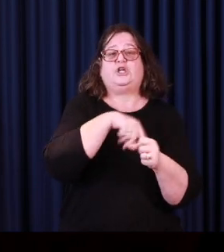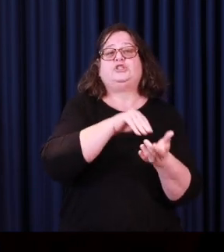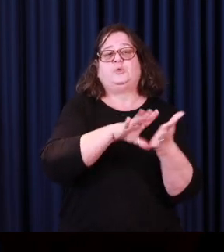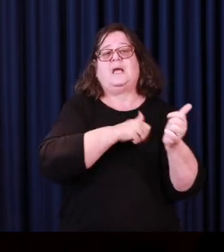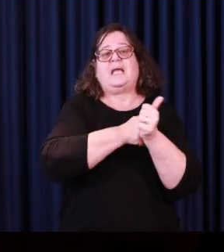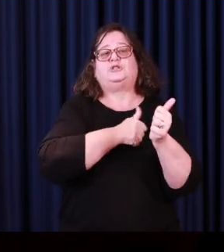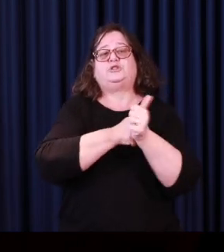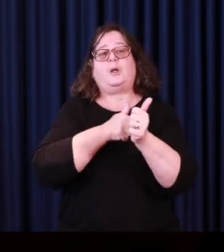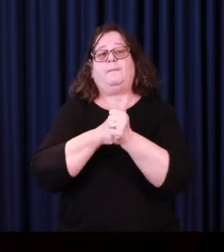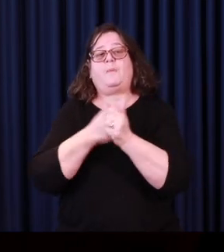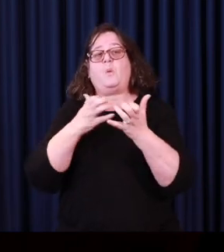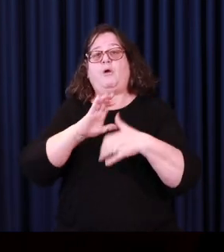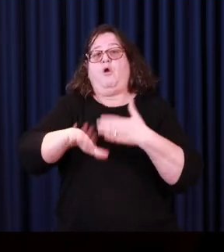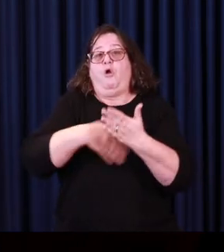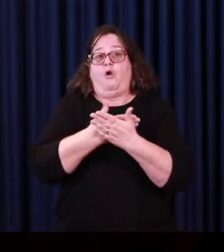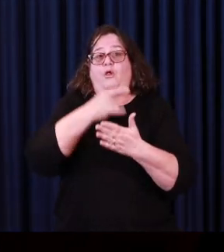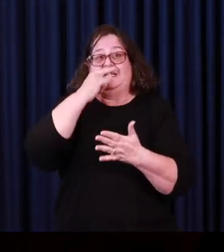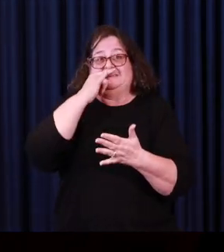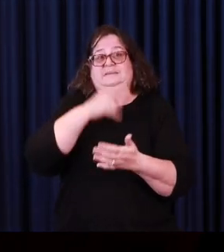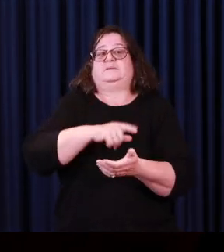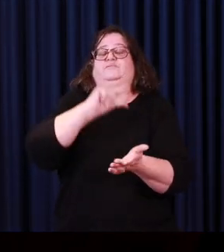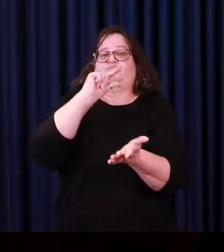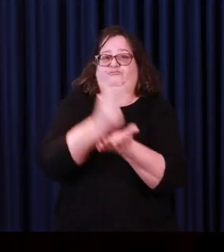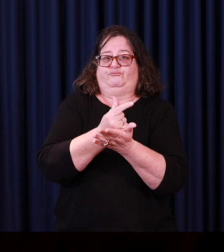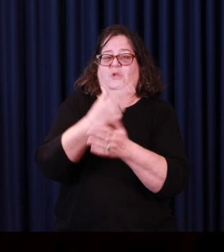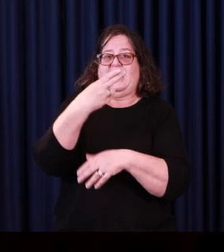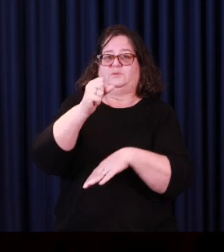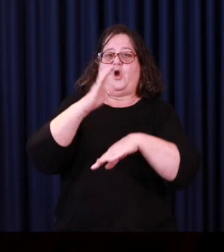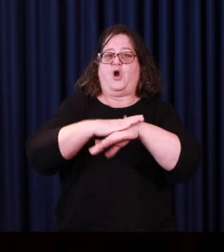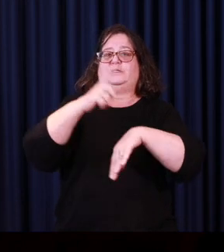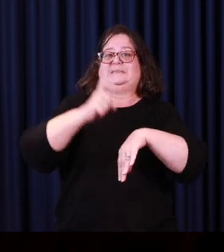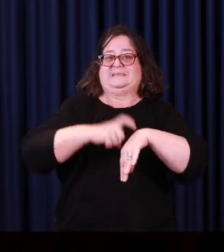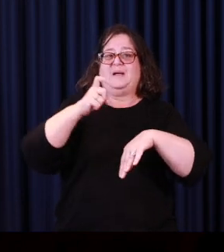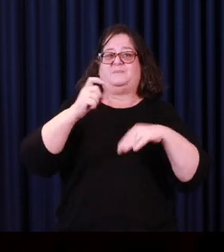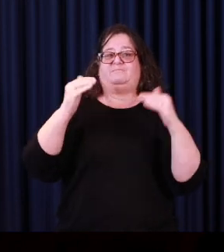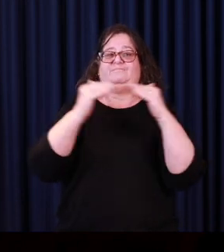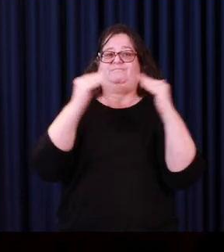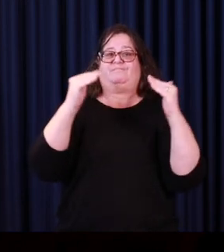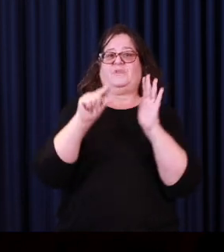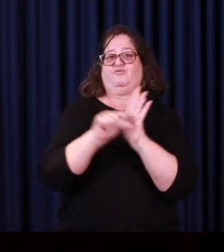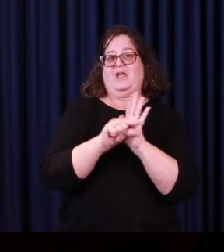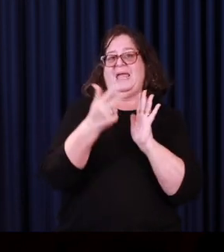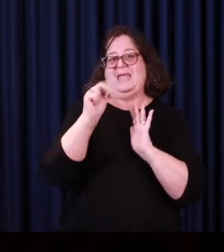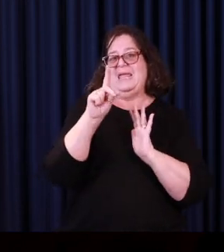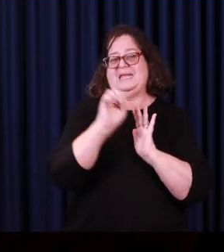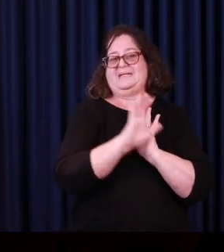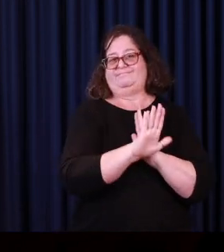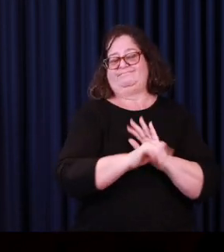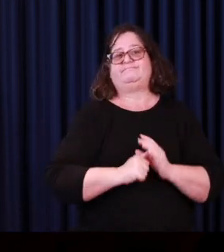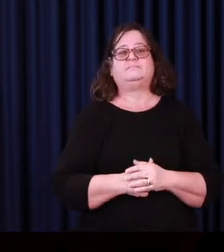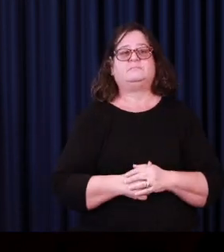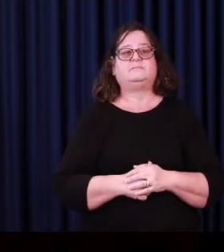school on time and at grade level. This is consistent with the education innovation for